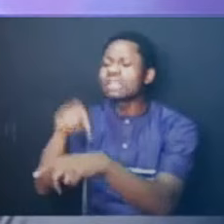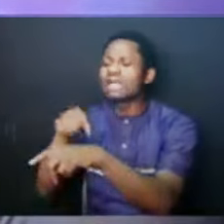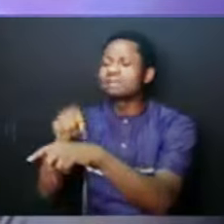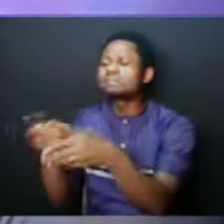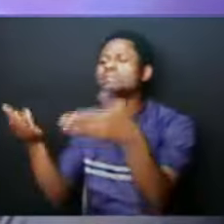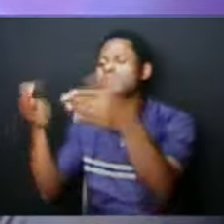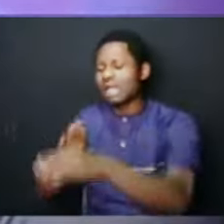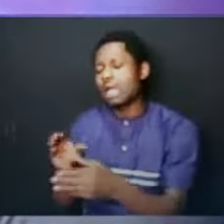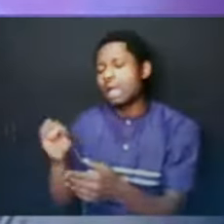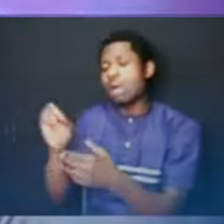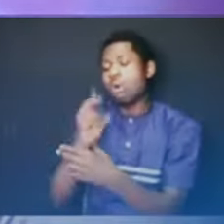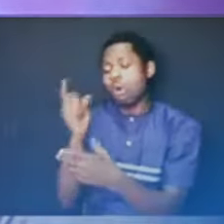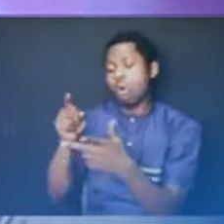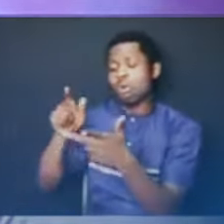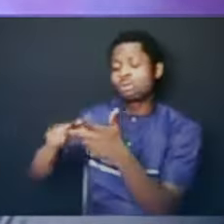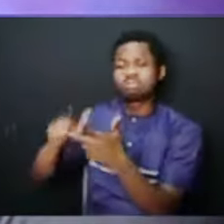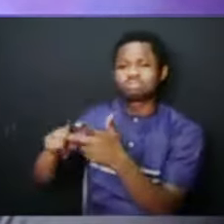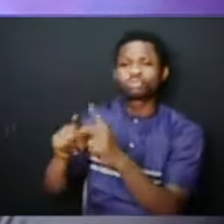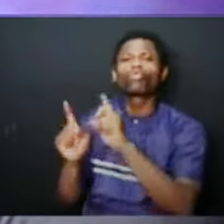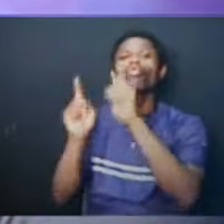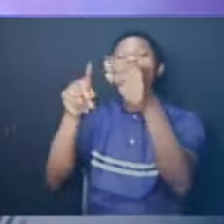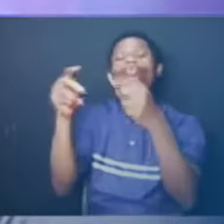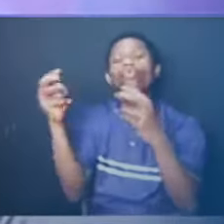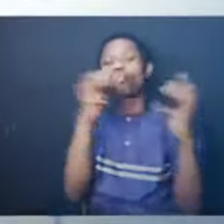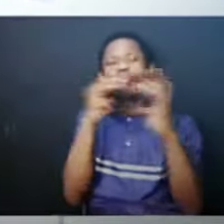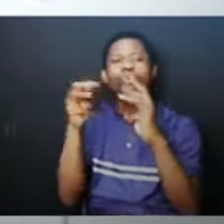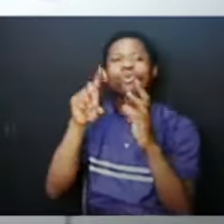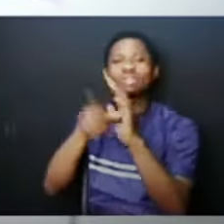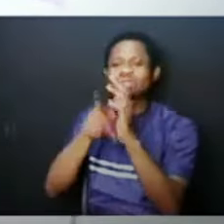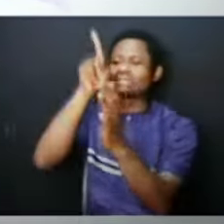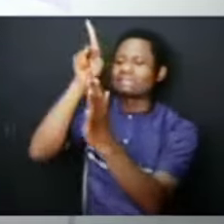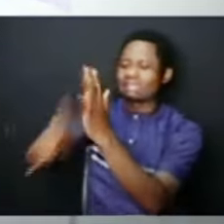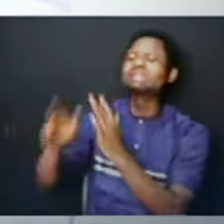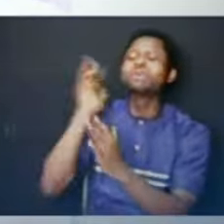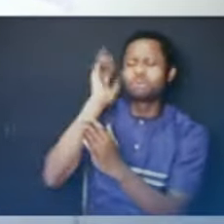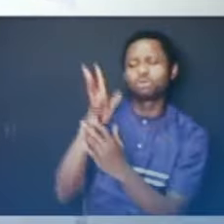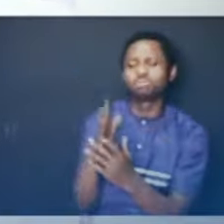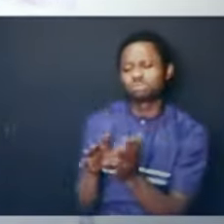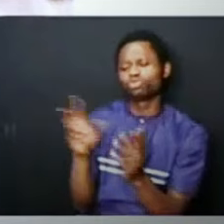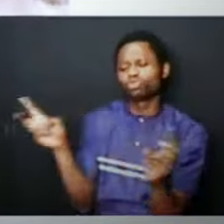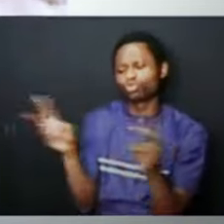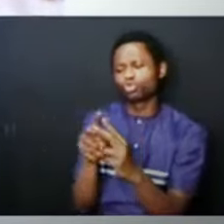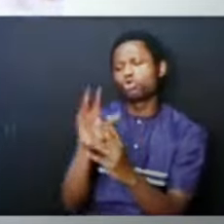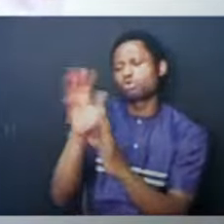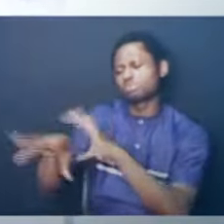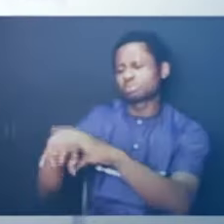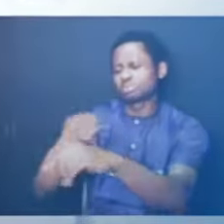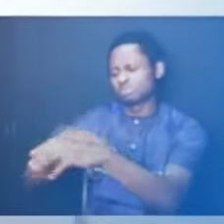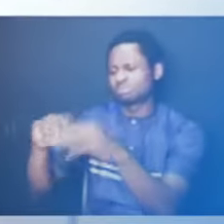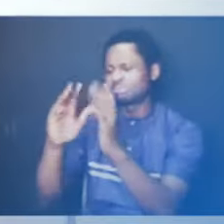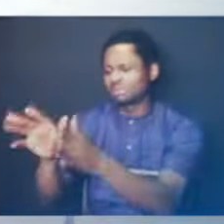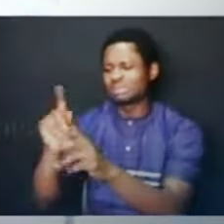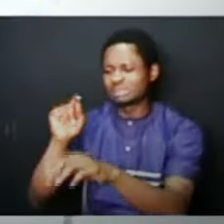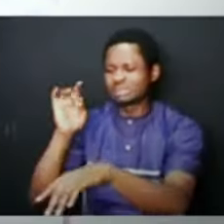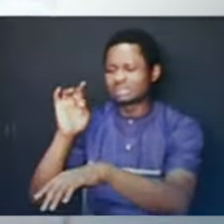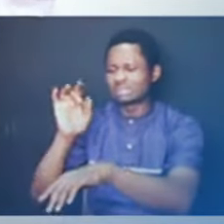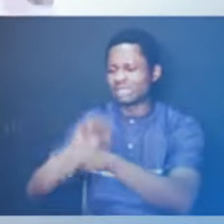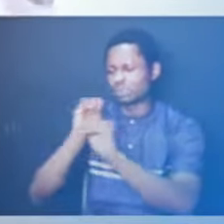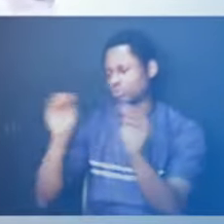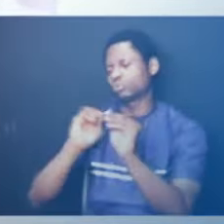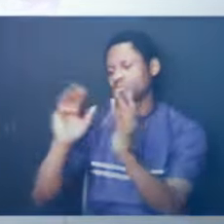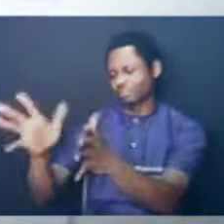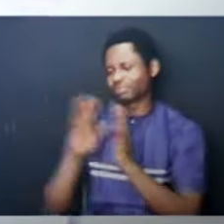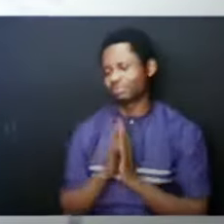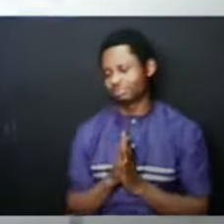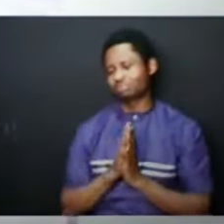or you go to battle and perish. And some of David kind and say, se Eurade Tiasie, J Eurade and Obekano.